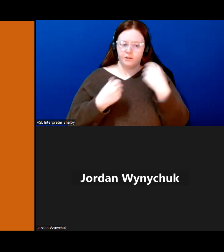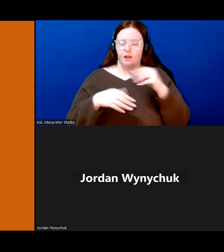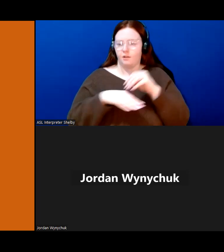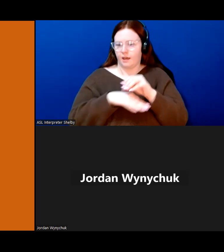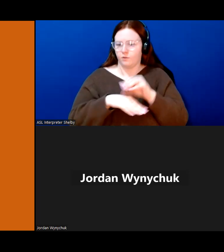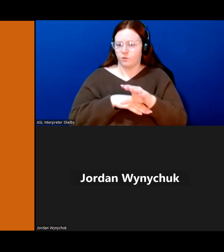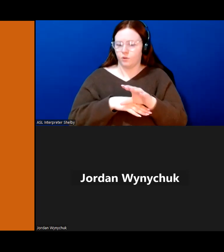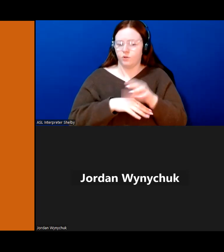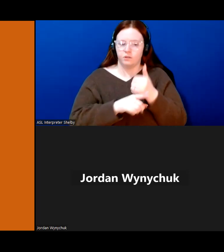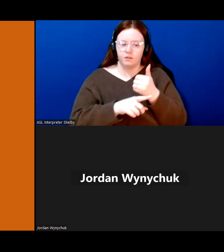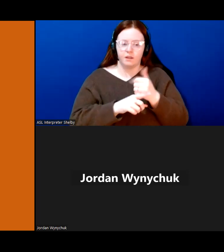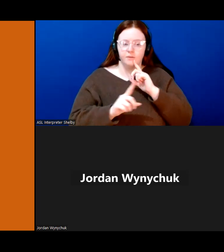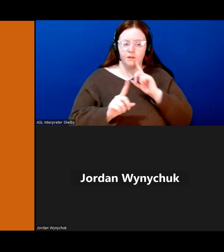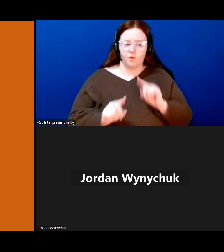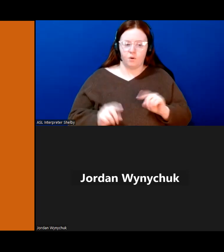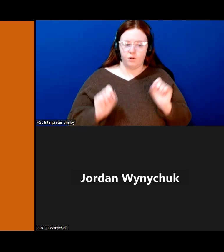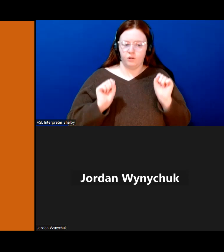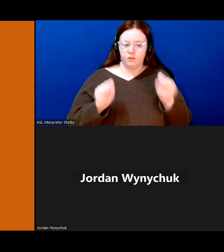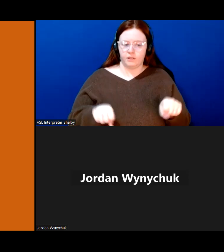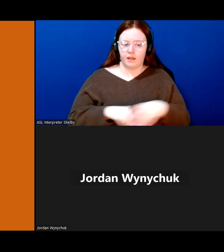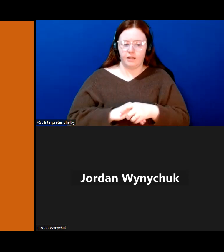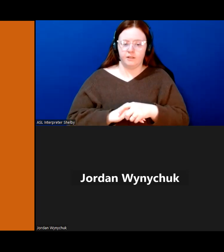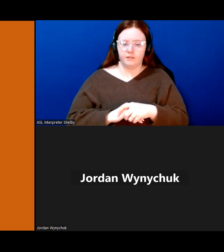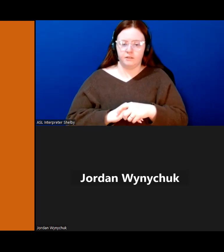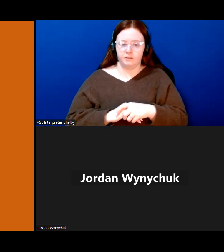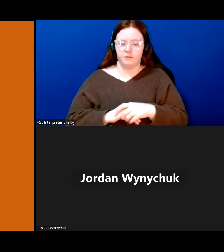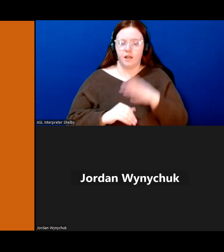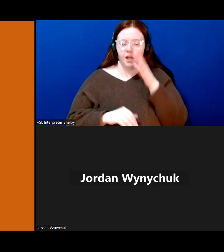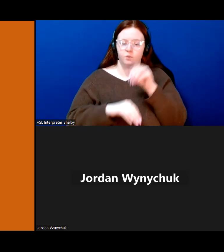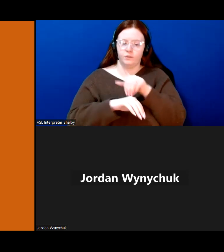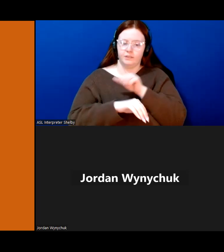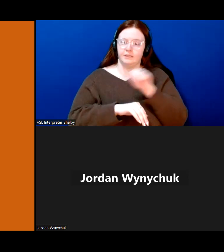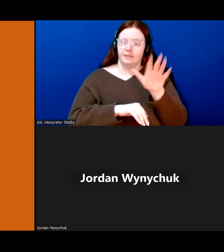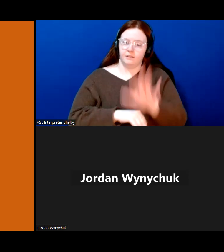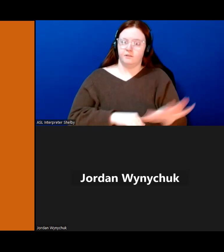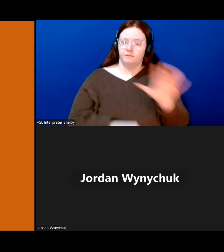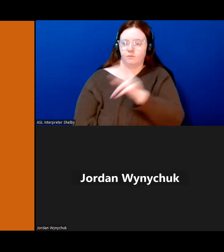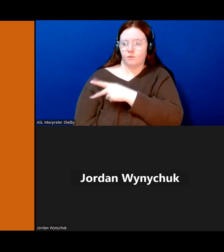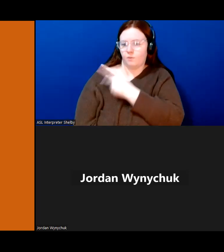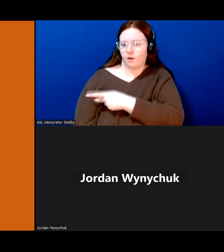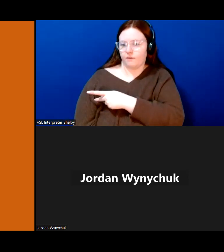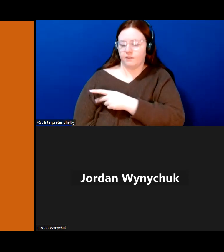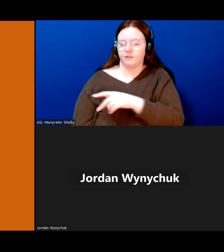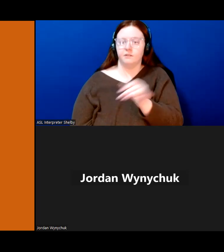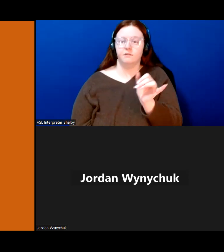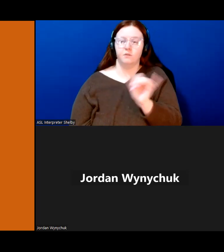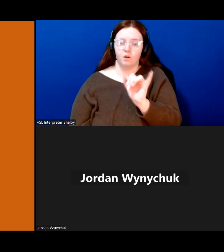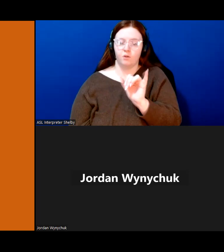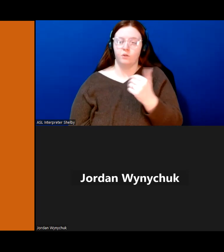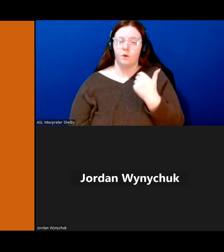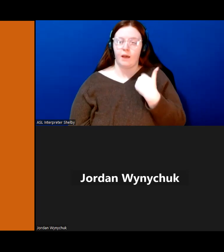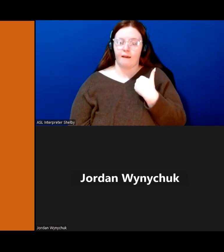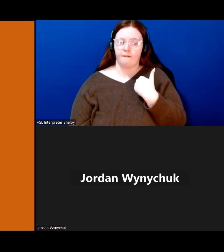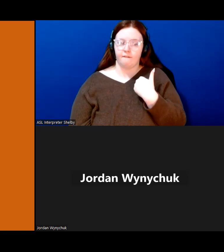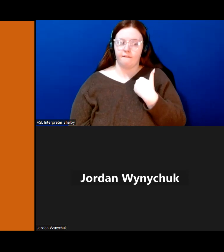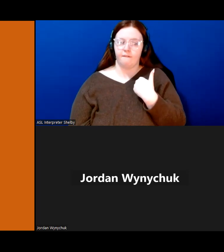anyone can order in that regard, and we'll ship them out across the province. We also have